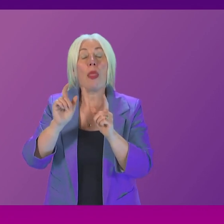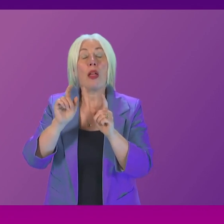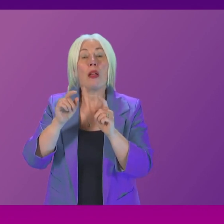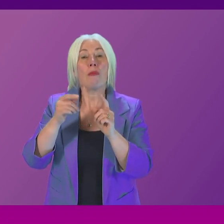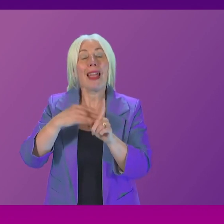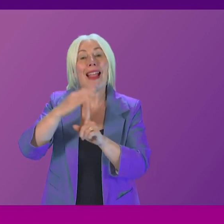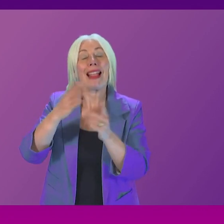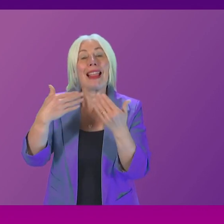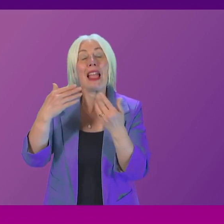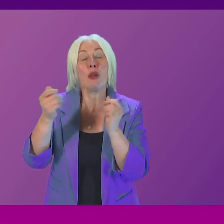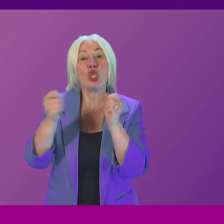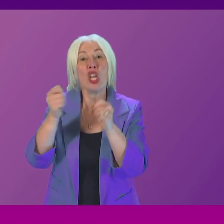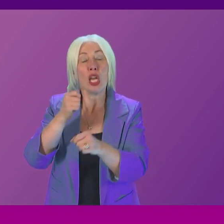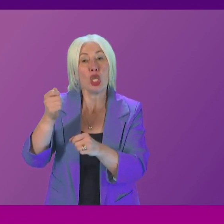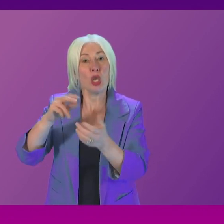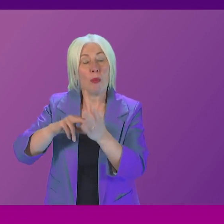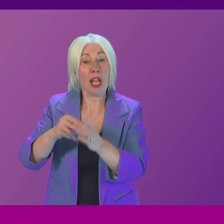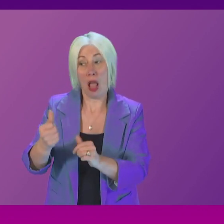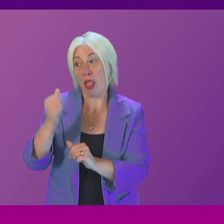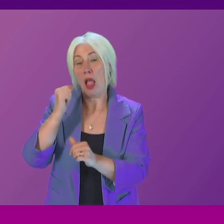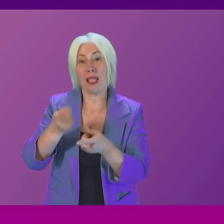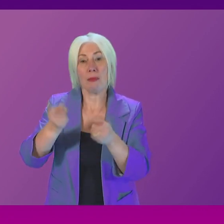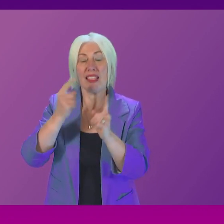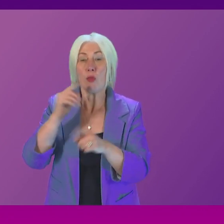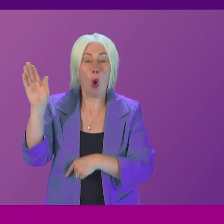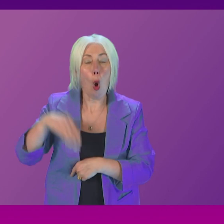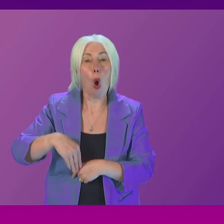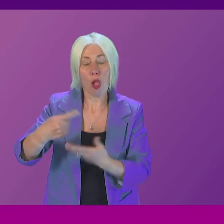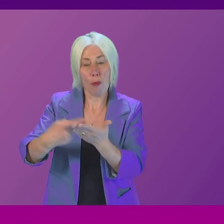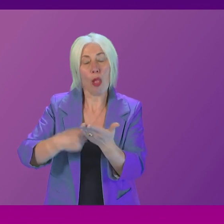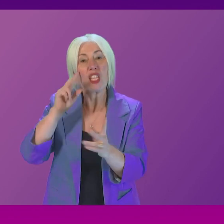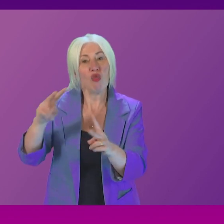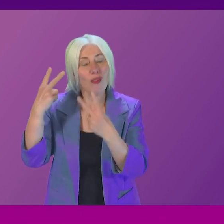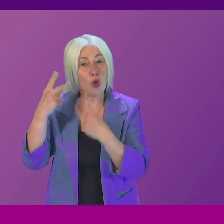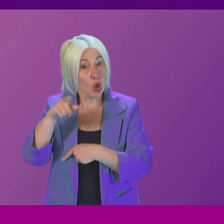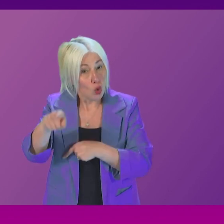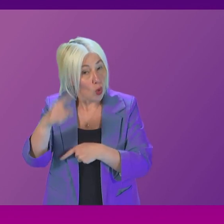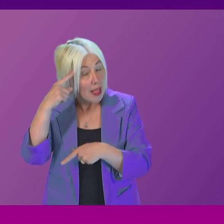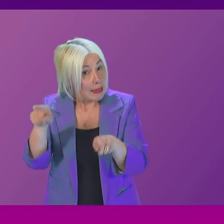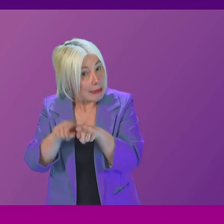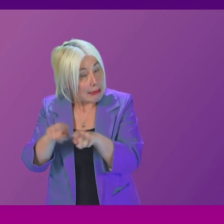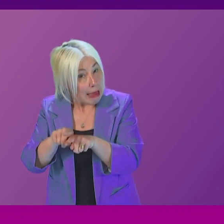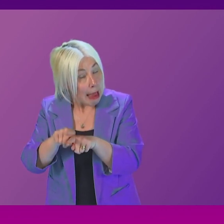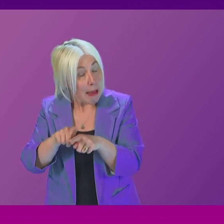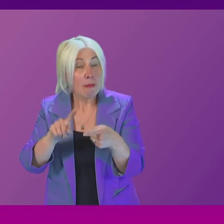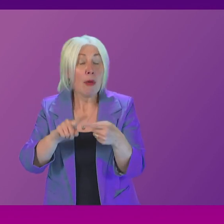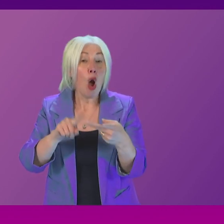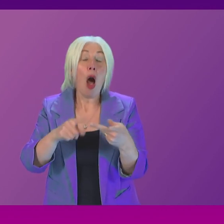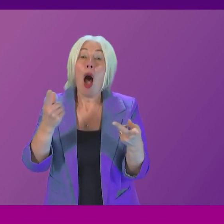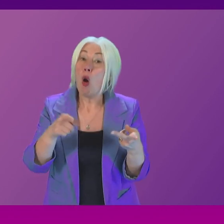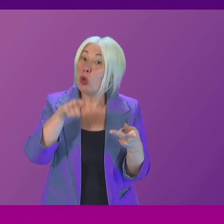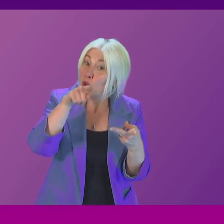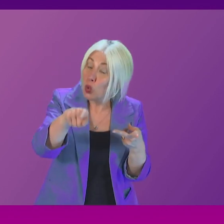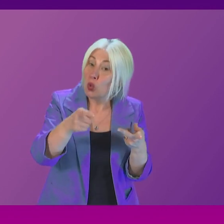The last First Minister wanted all policies reviewed. Is that your position? And my other part of that question is, will you